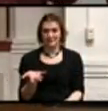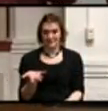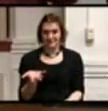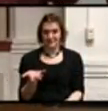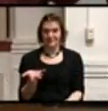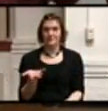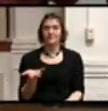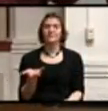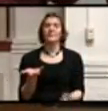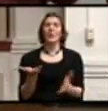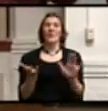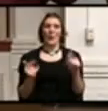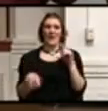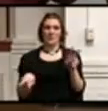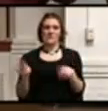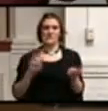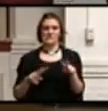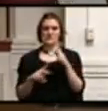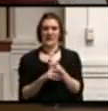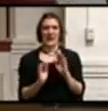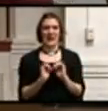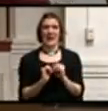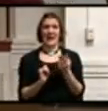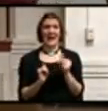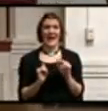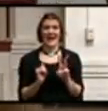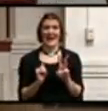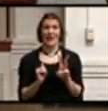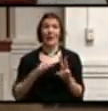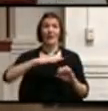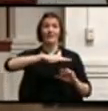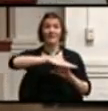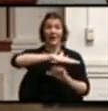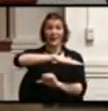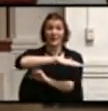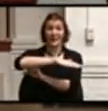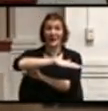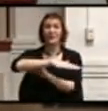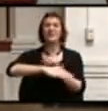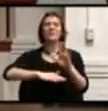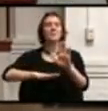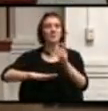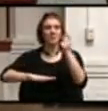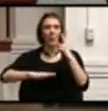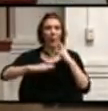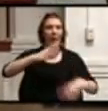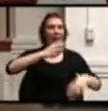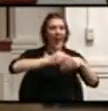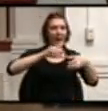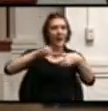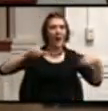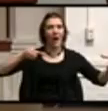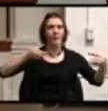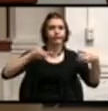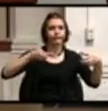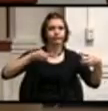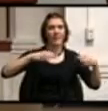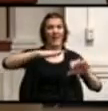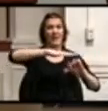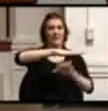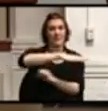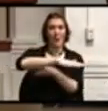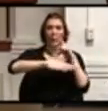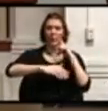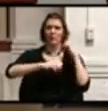as part of that, the foundation system for the addition needs to be very strong and complicated.